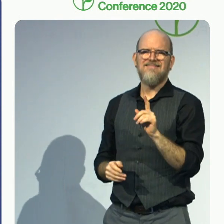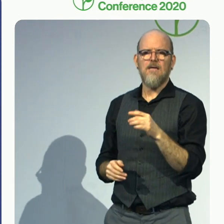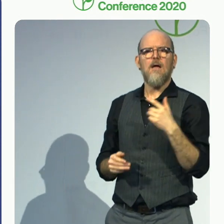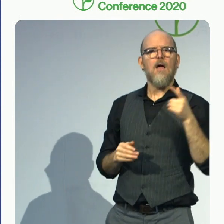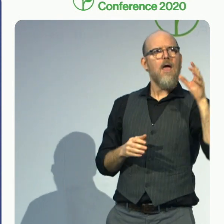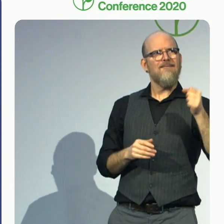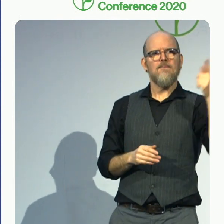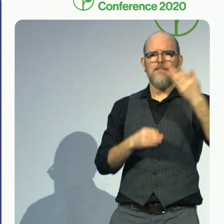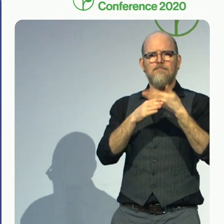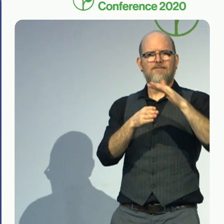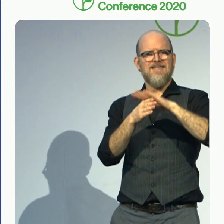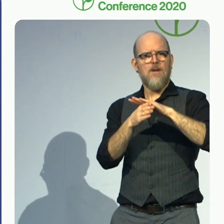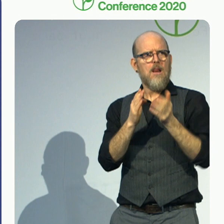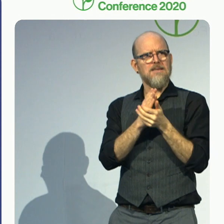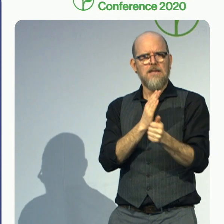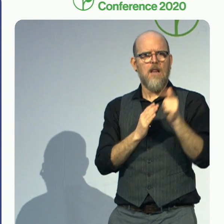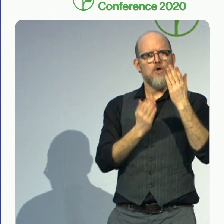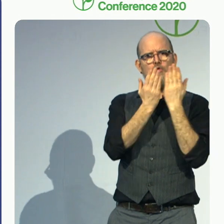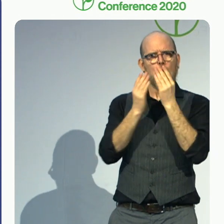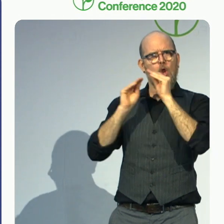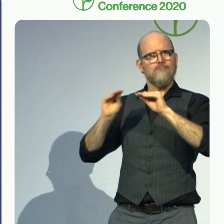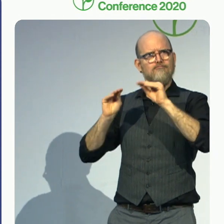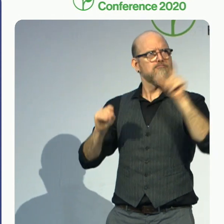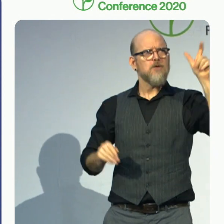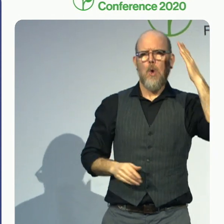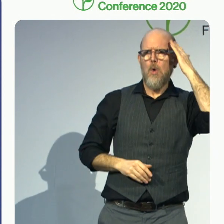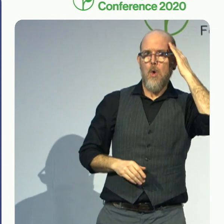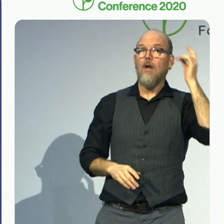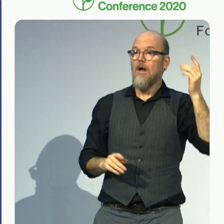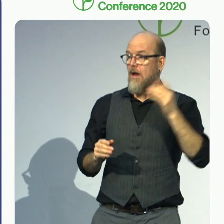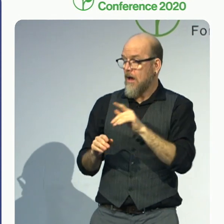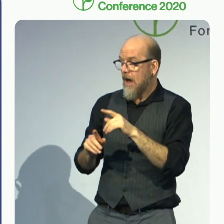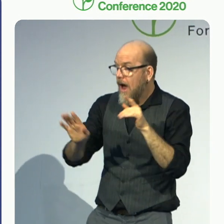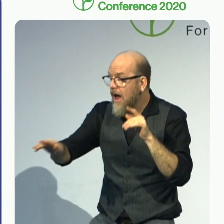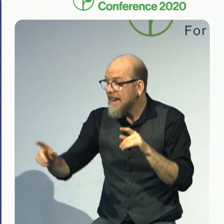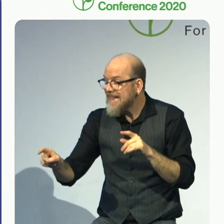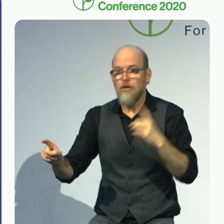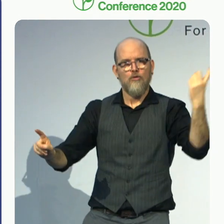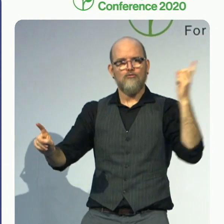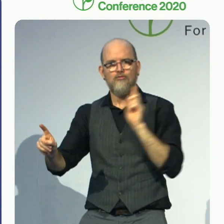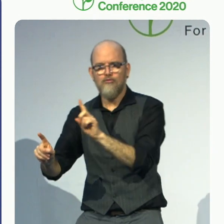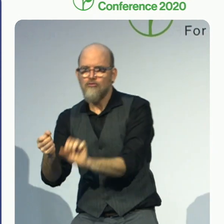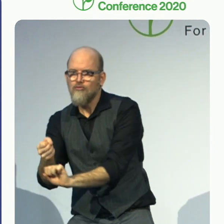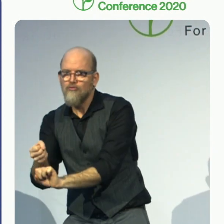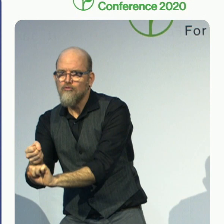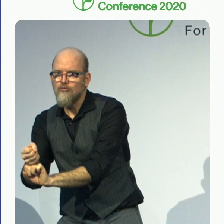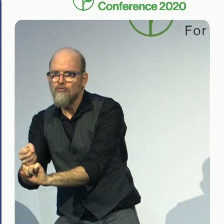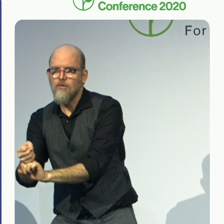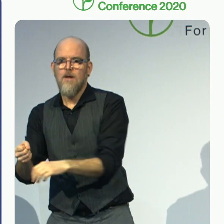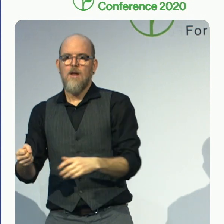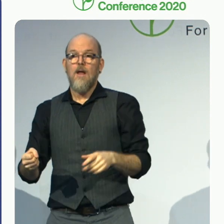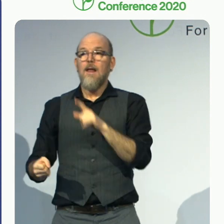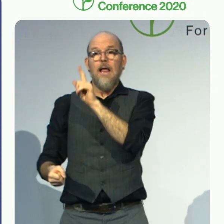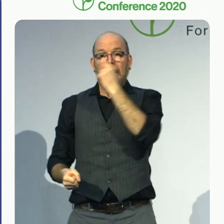I think that's what we always need to bear in mind. We want to bring in the support, not just to the child, but to the teacher, to the family, and that is what